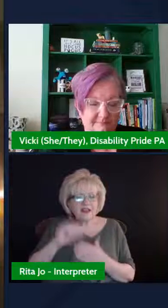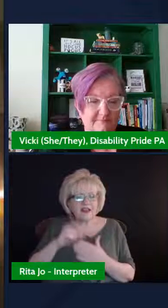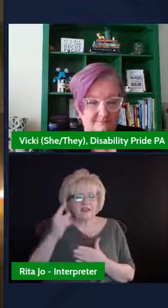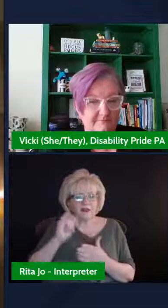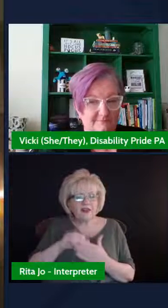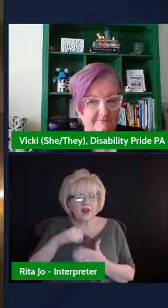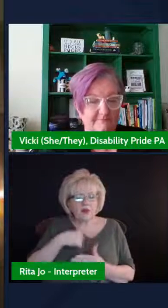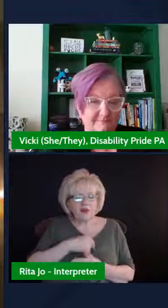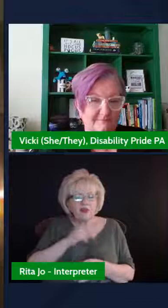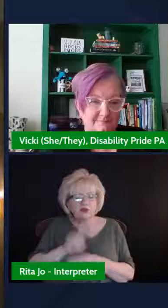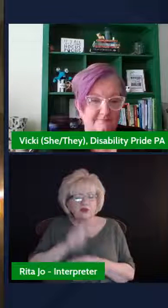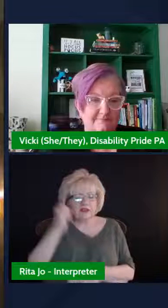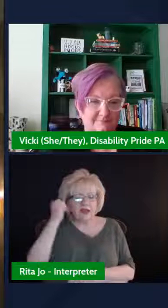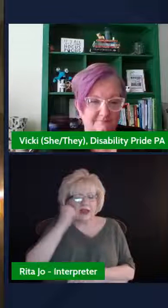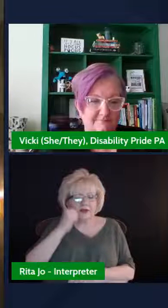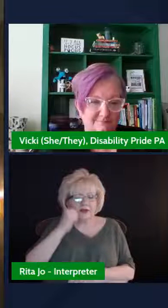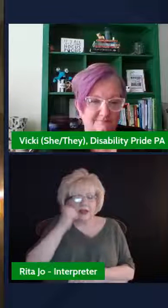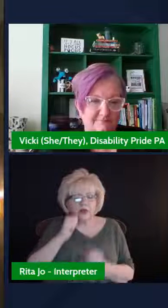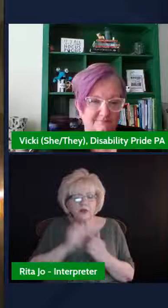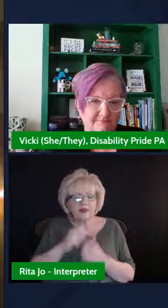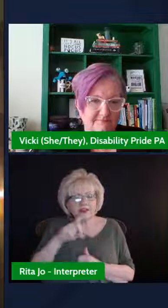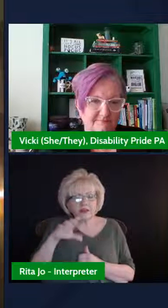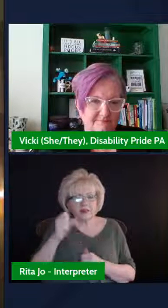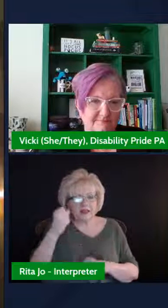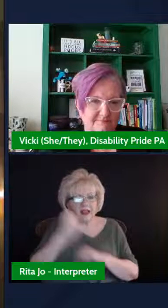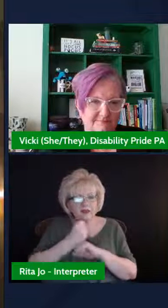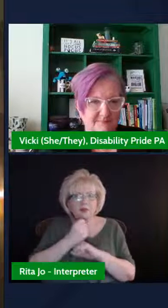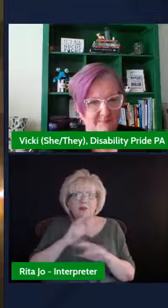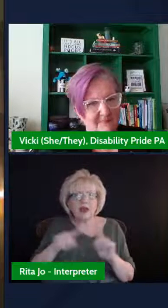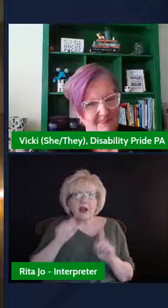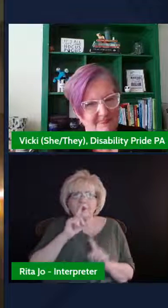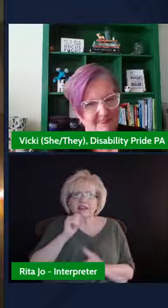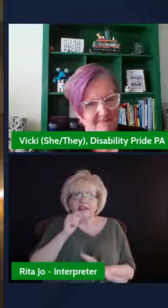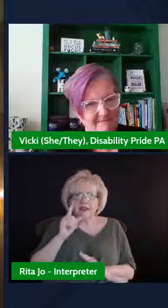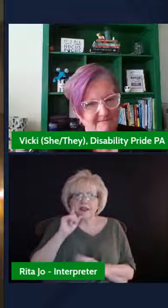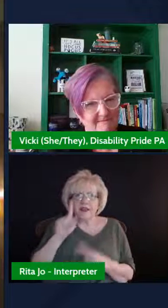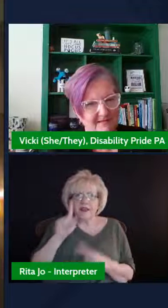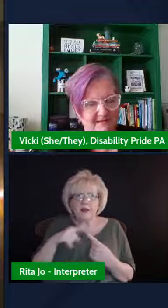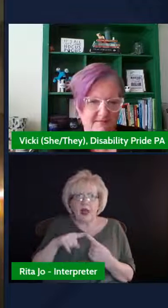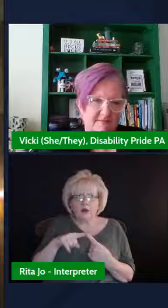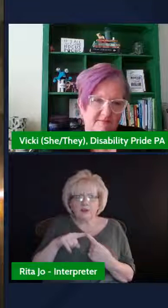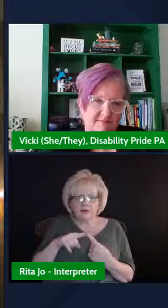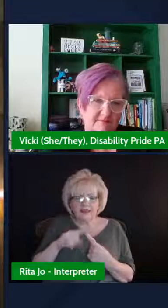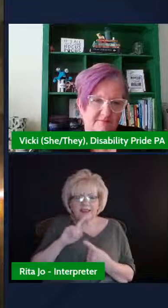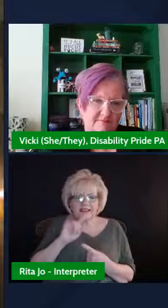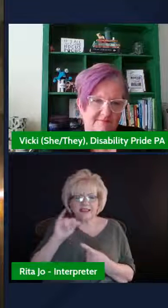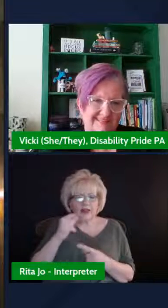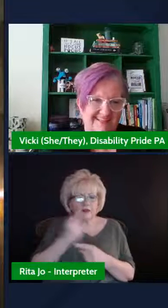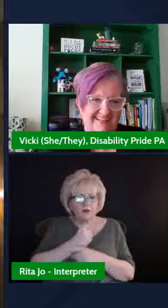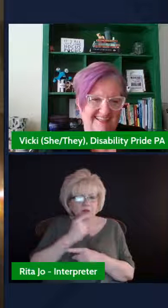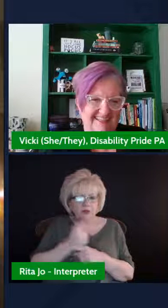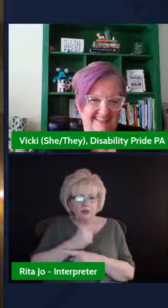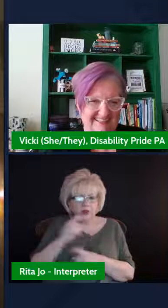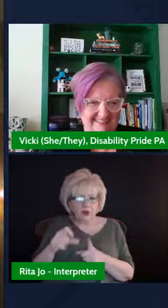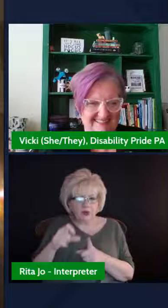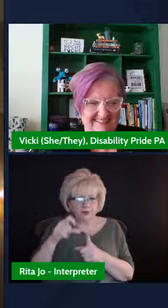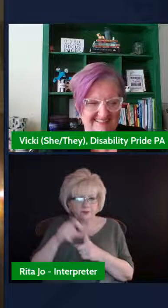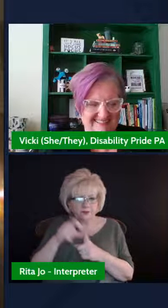day in disability advocacy. But I haven't really thought all that much about whether or not it's the appropriate word. I guess I